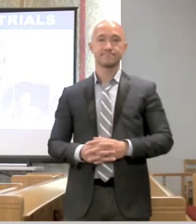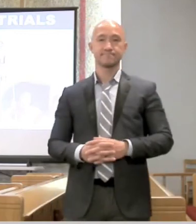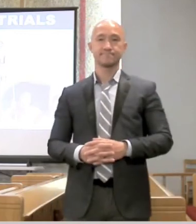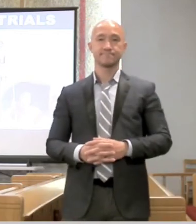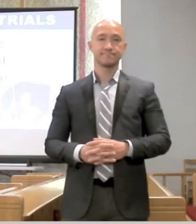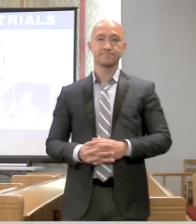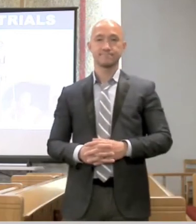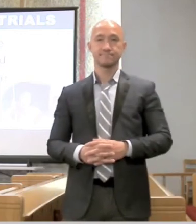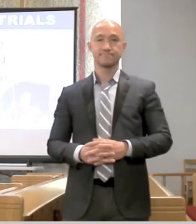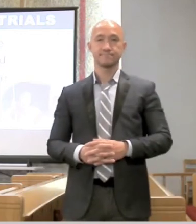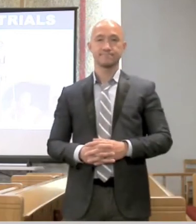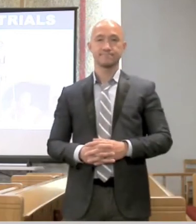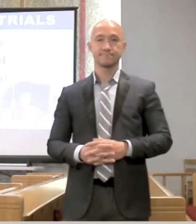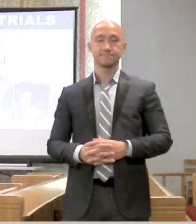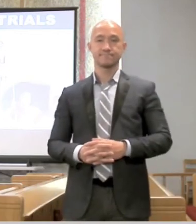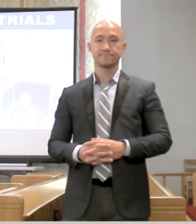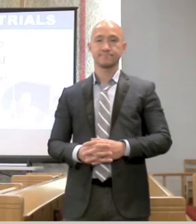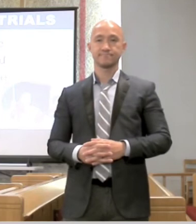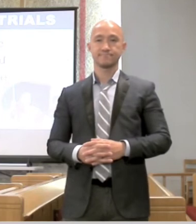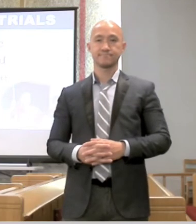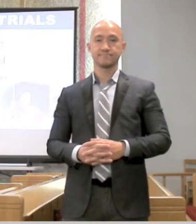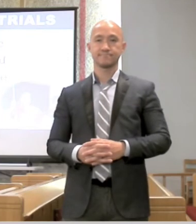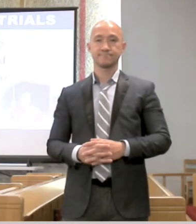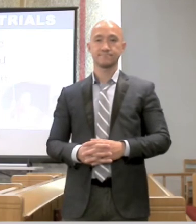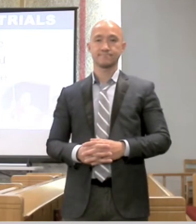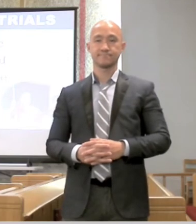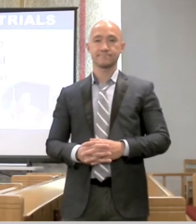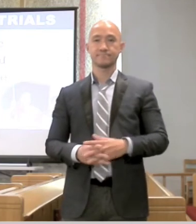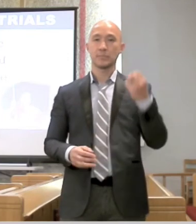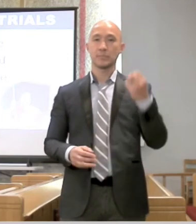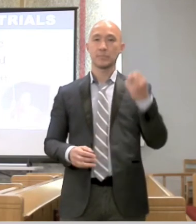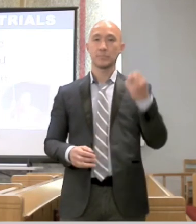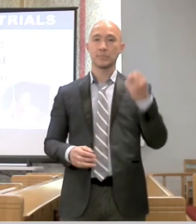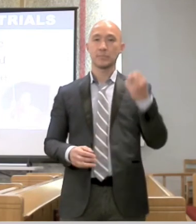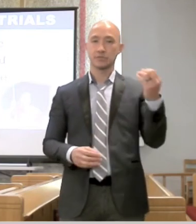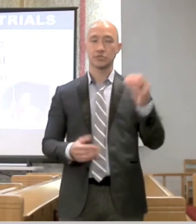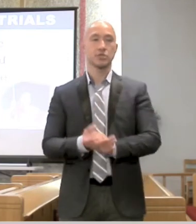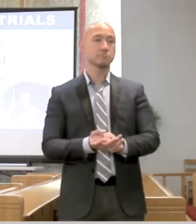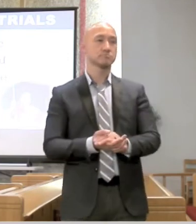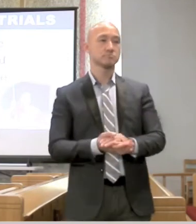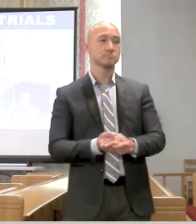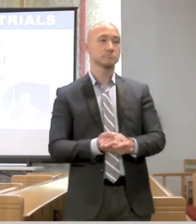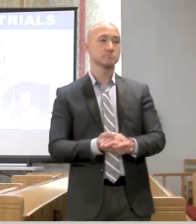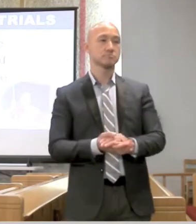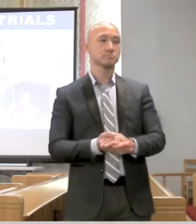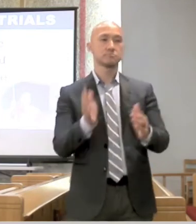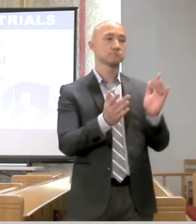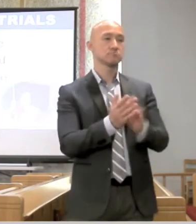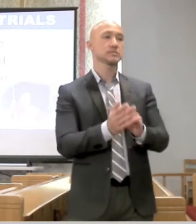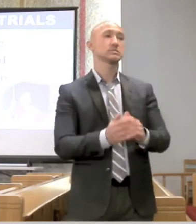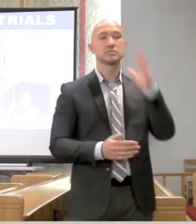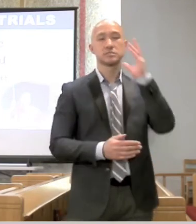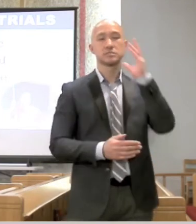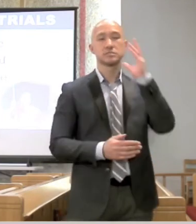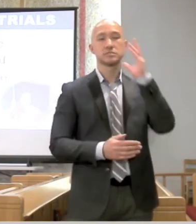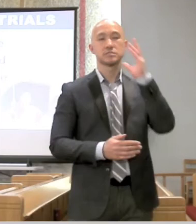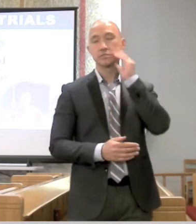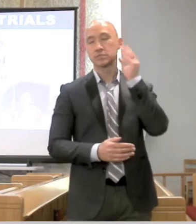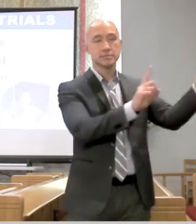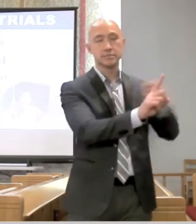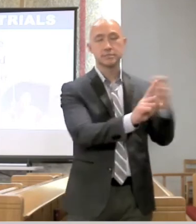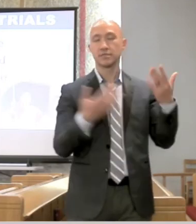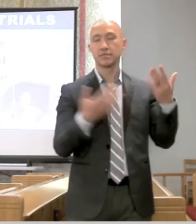that flogging, that Jesus is mocked by the soldiers, as we read in John chapter 19, verses